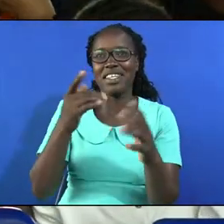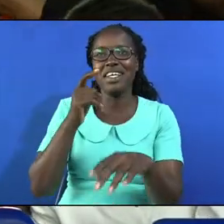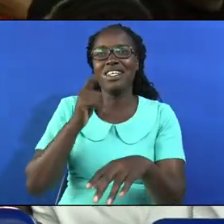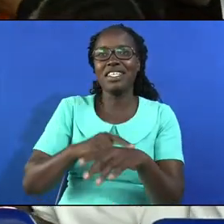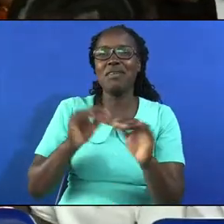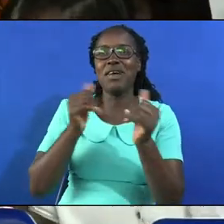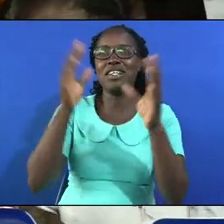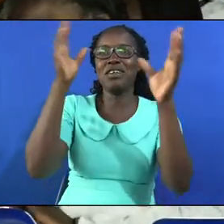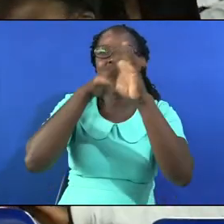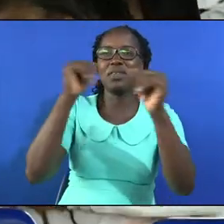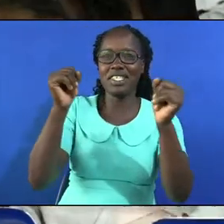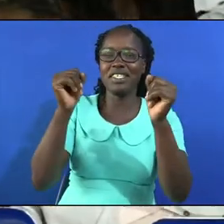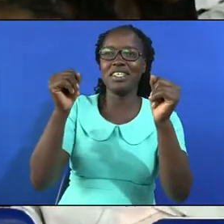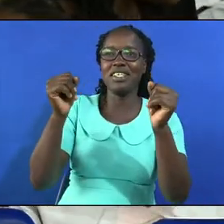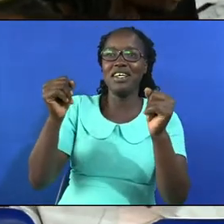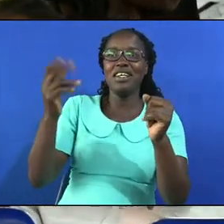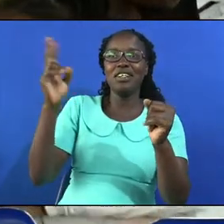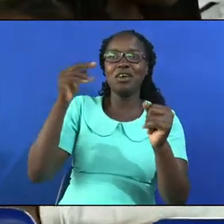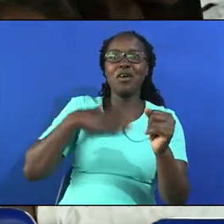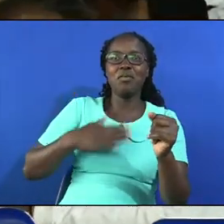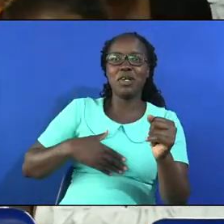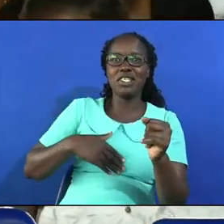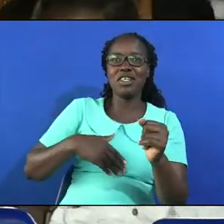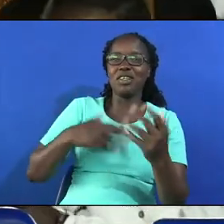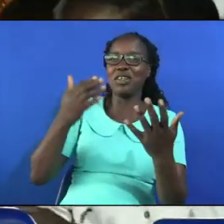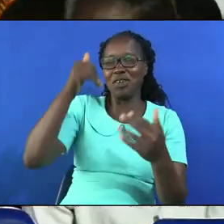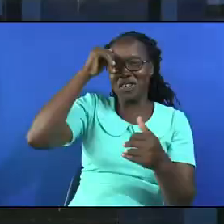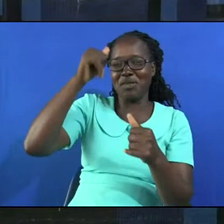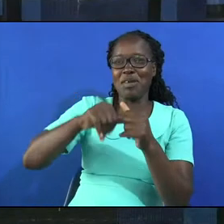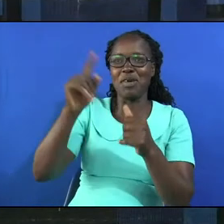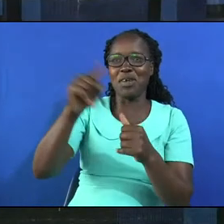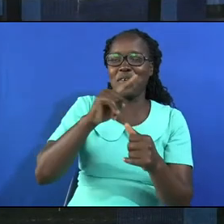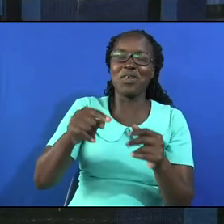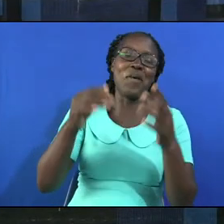time there is a new president, what, nobody even will remember you canceled a wedding.